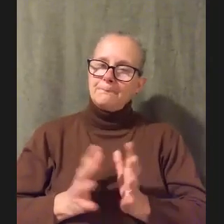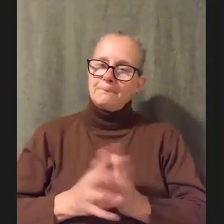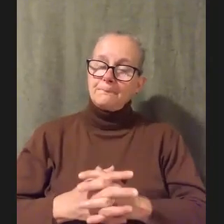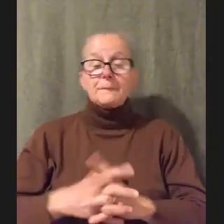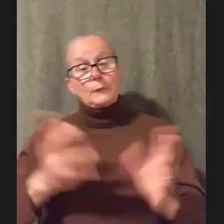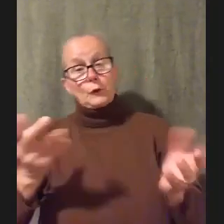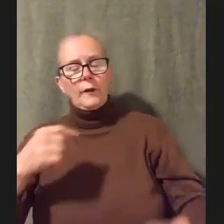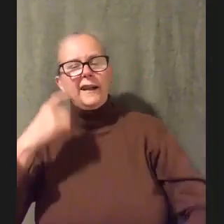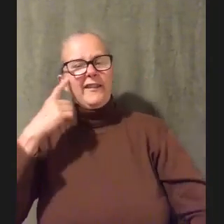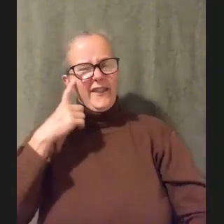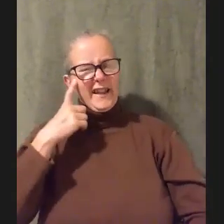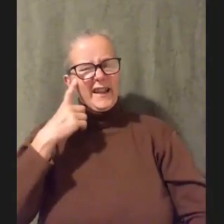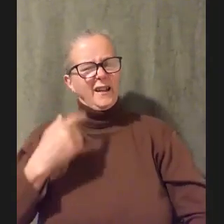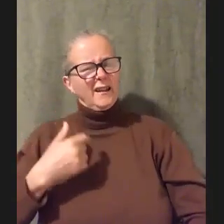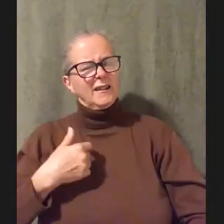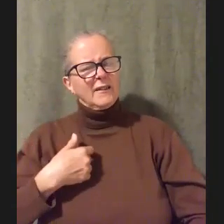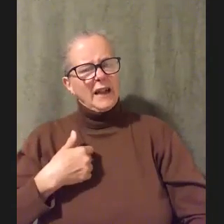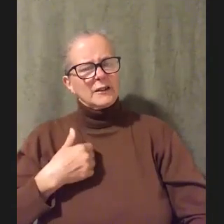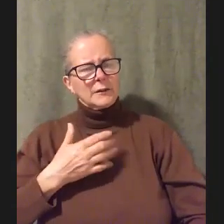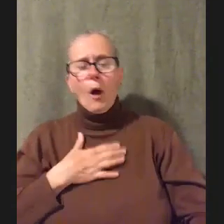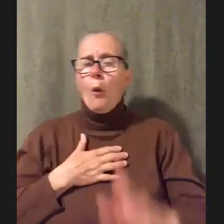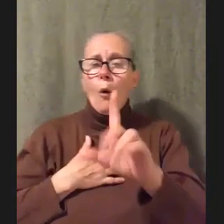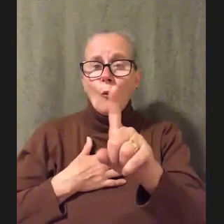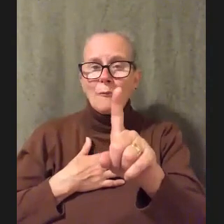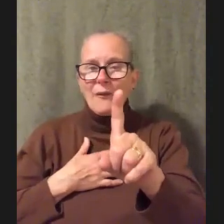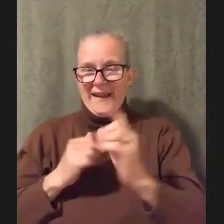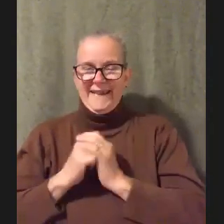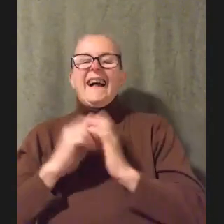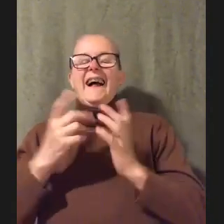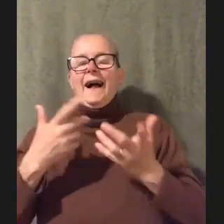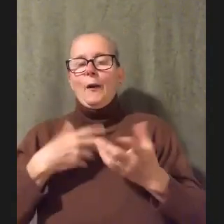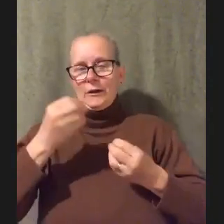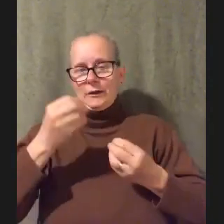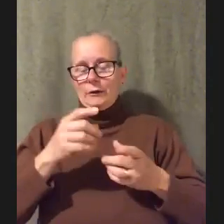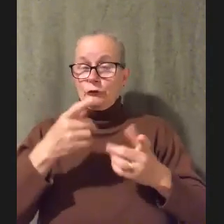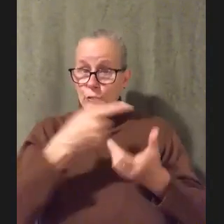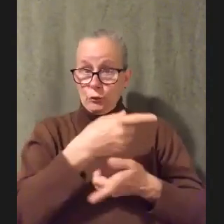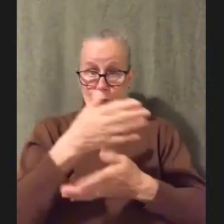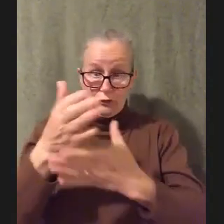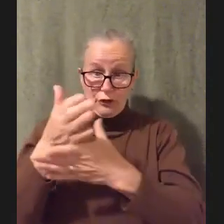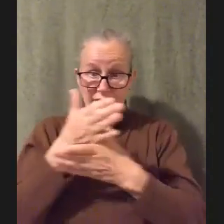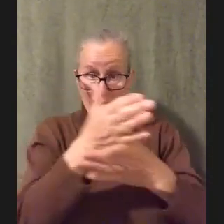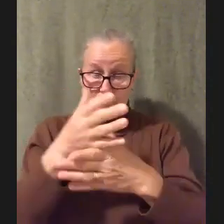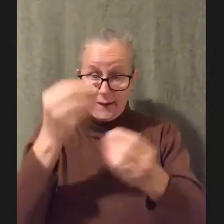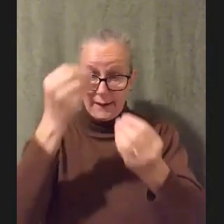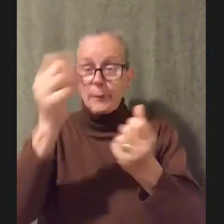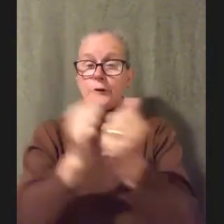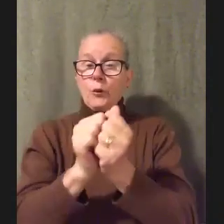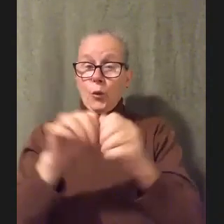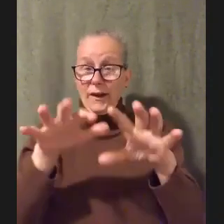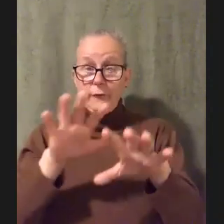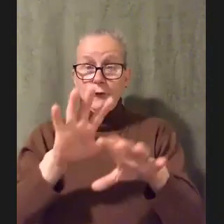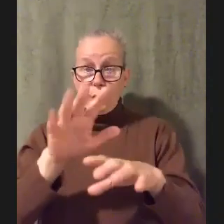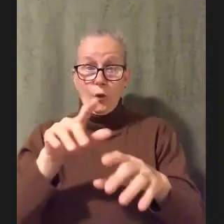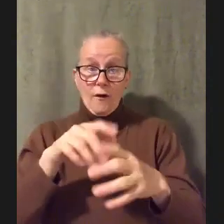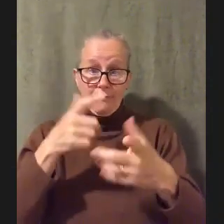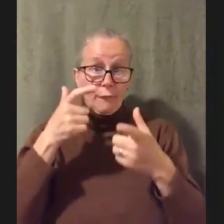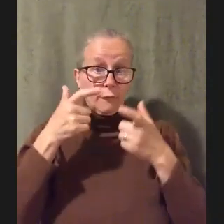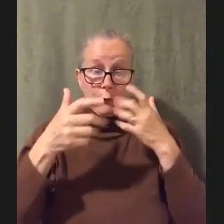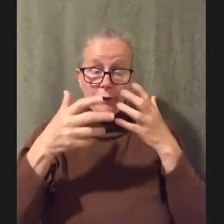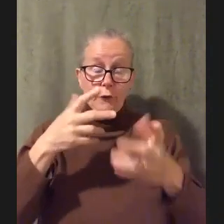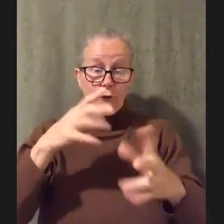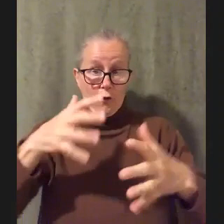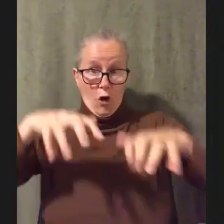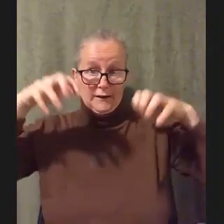Well, I think that kind of covers it. Oh, so I just want you to share that information with your audiences so they're not surprised when they don't see